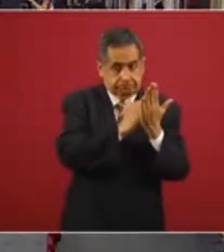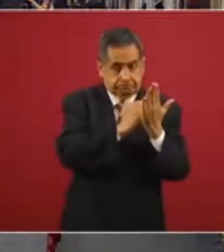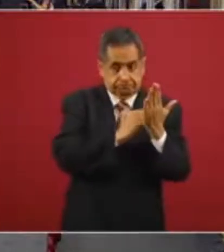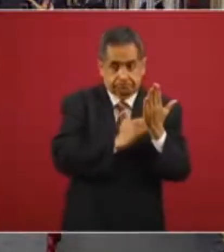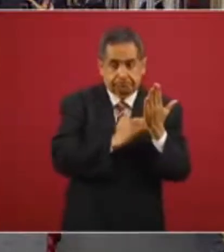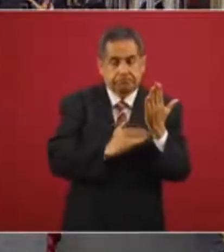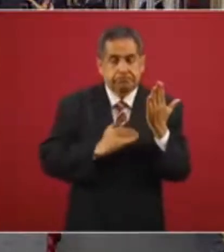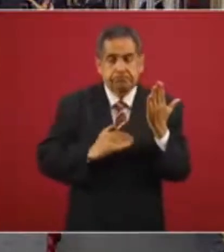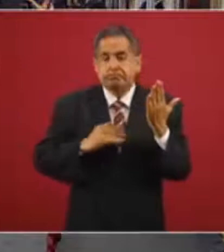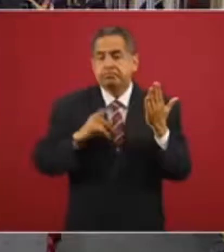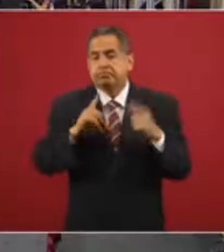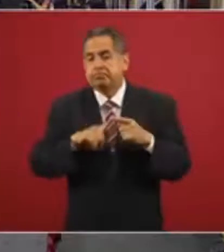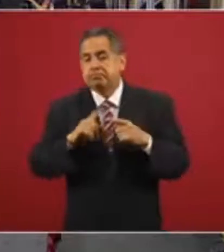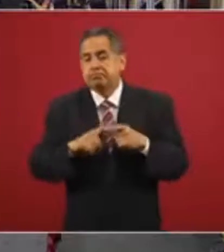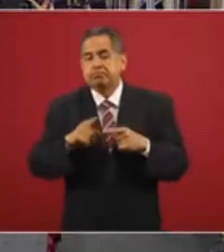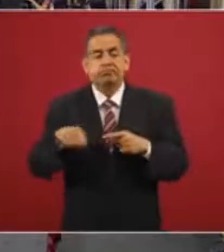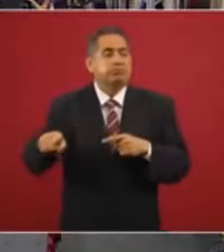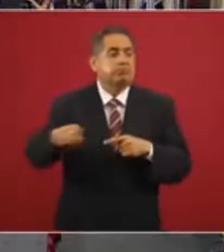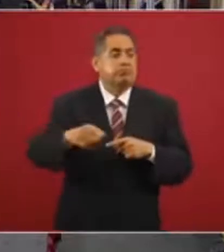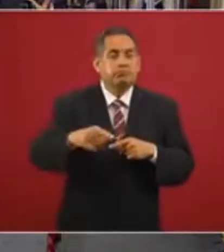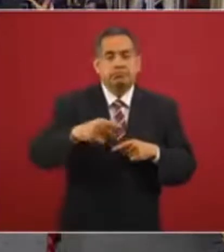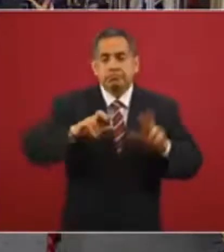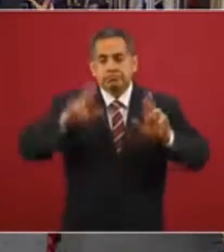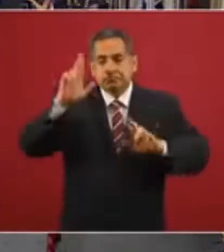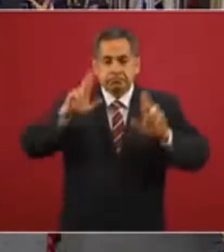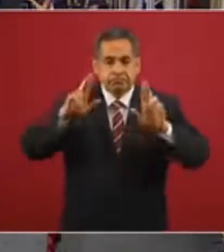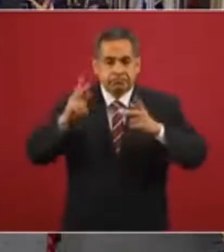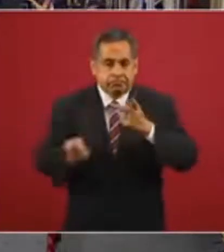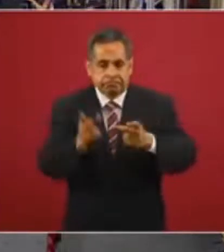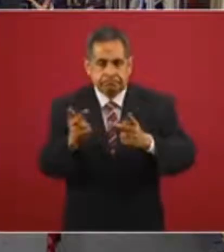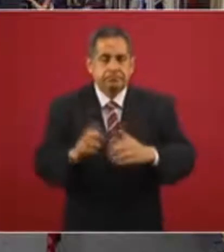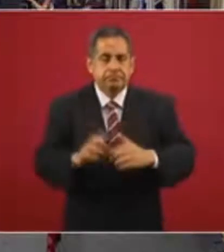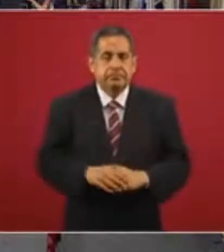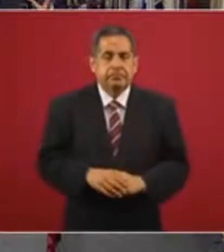de compañeras, compañeros.